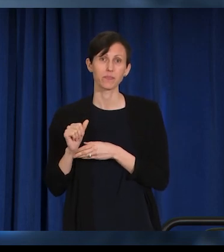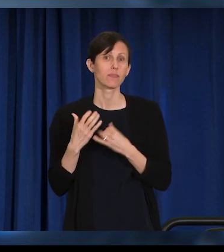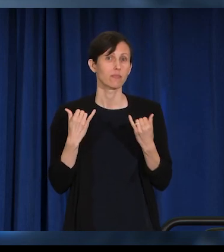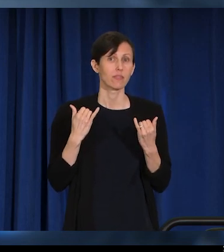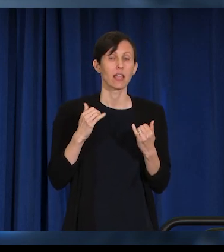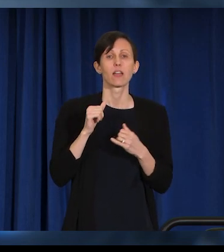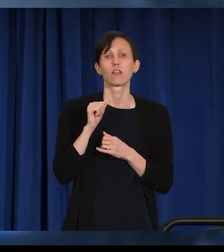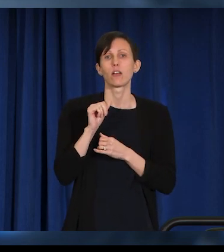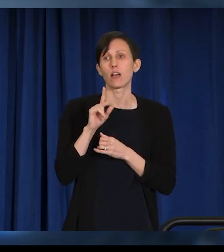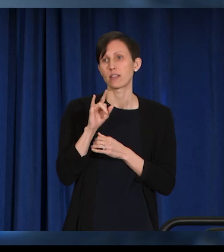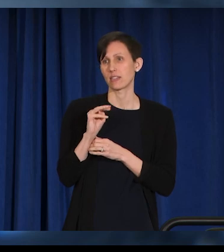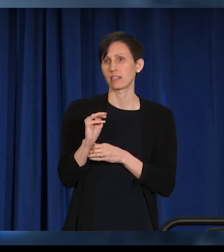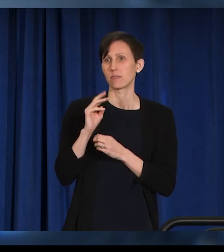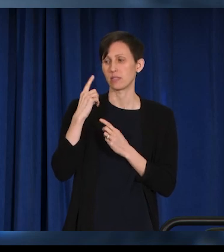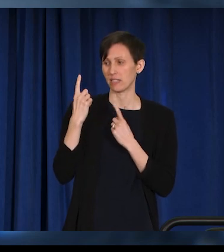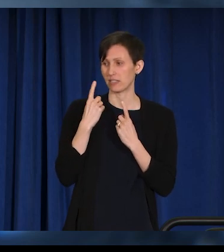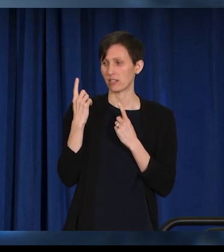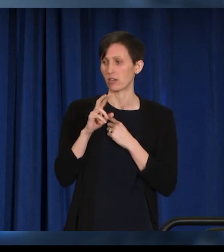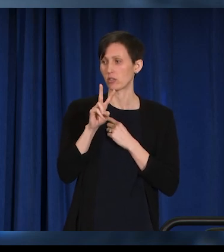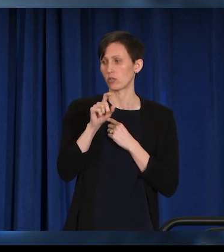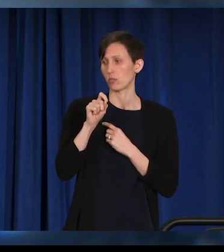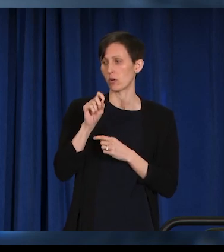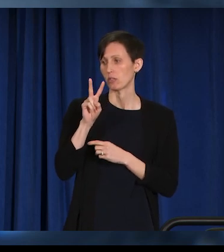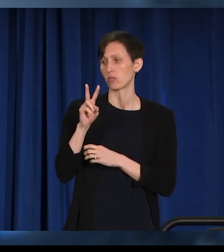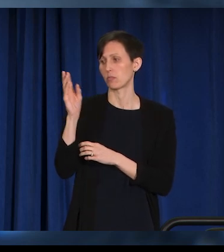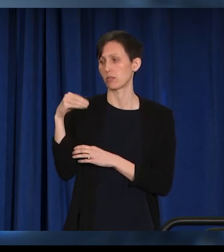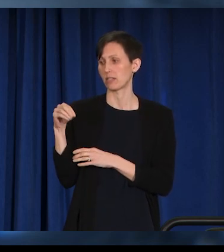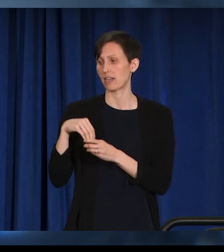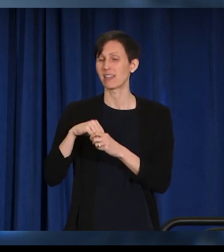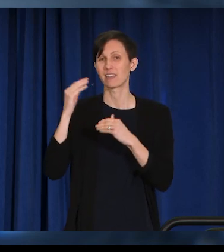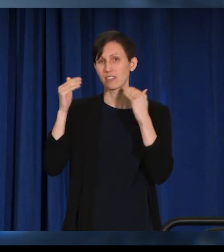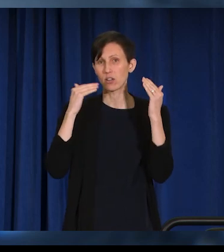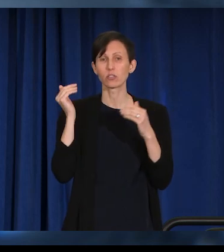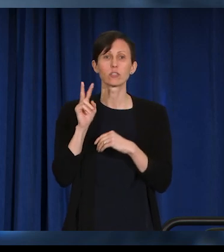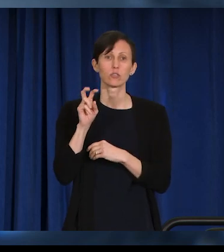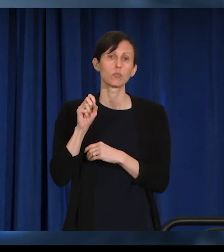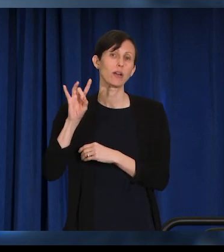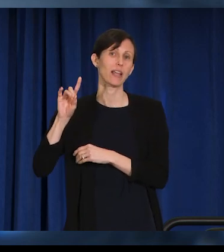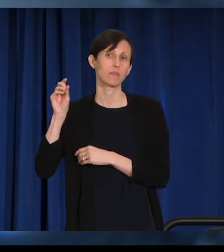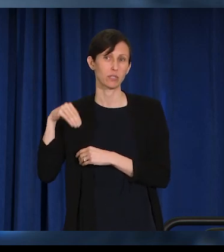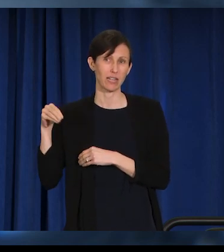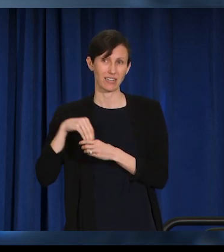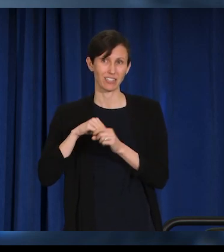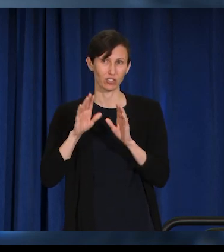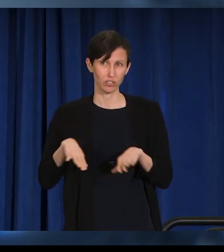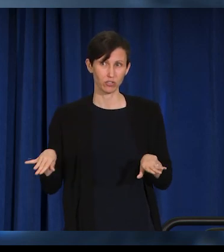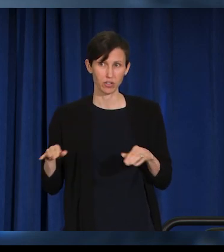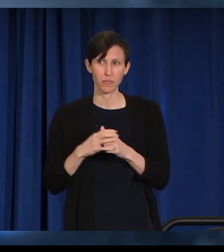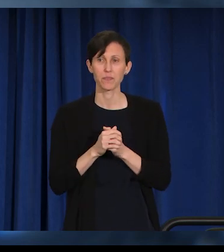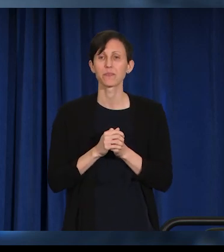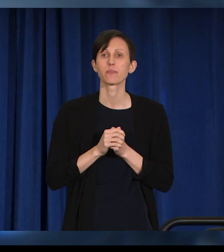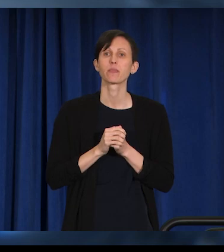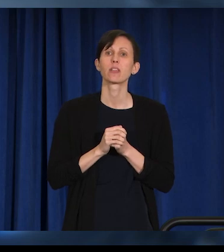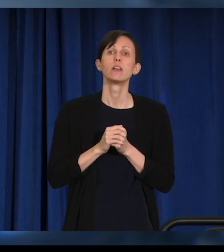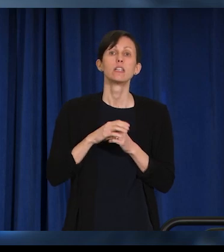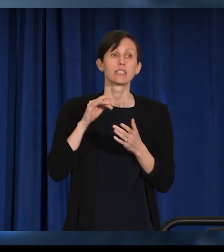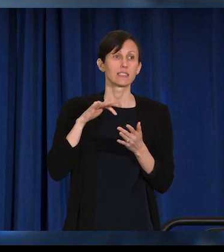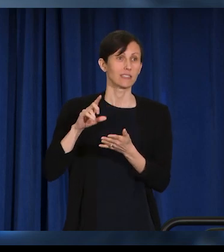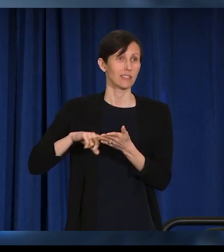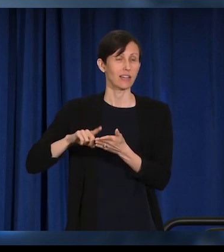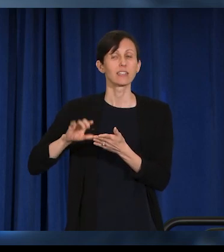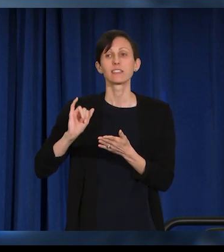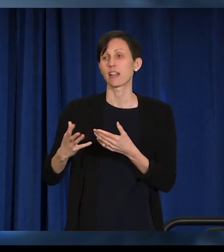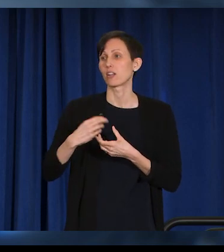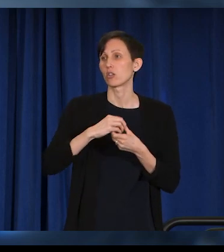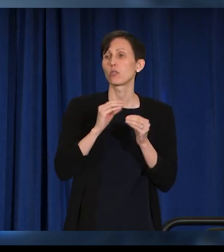at 2.2% in adults and 2.8% in children. Studies that include more diversity in subjects may result